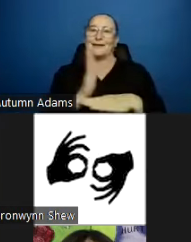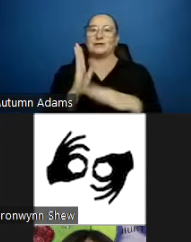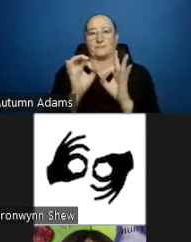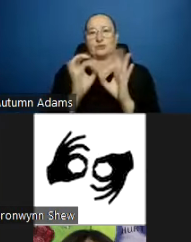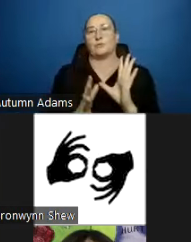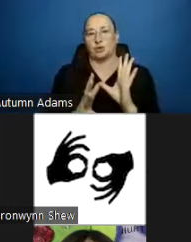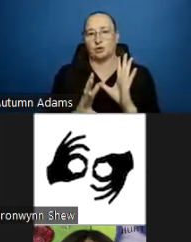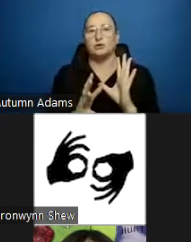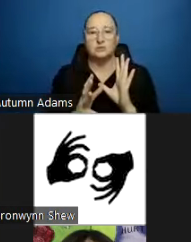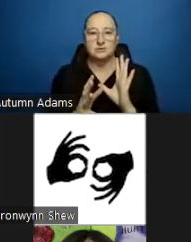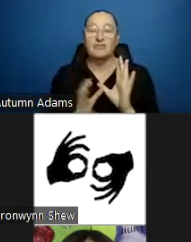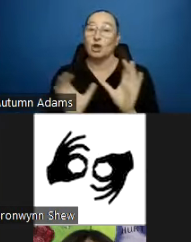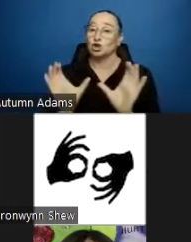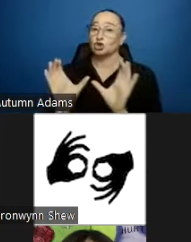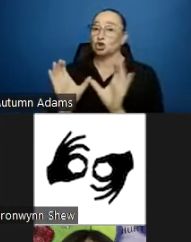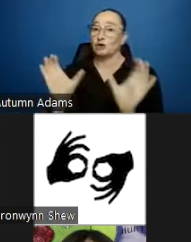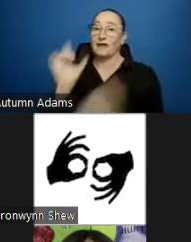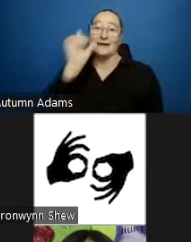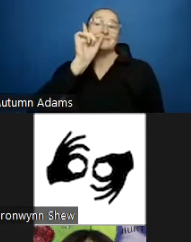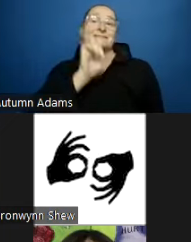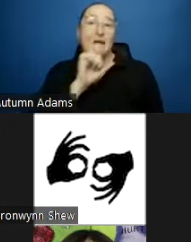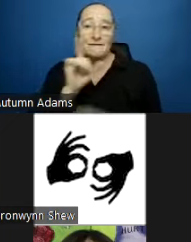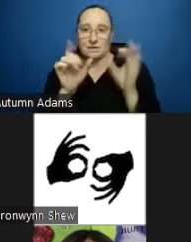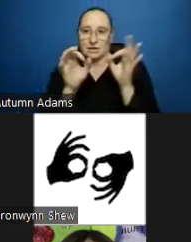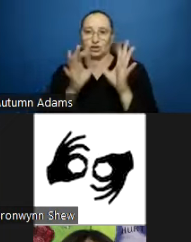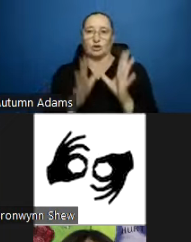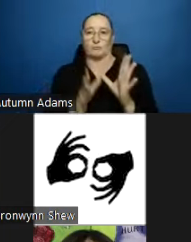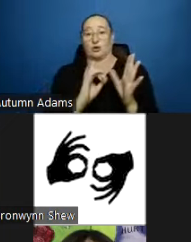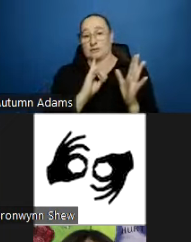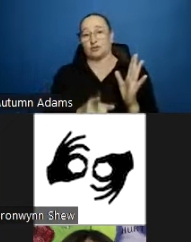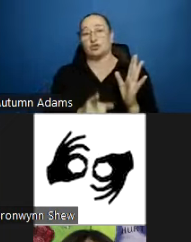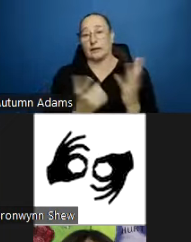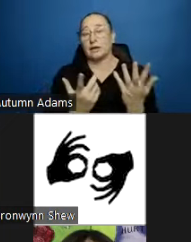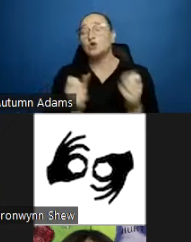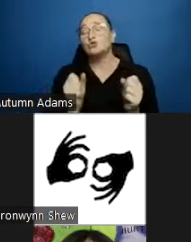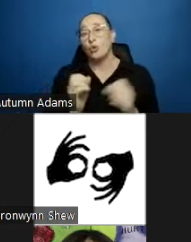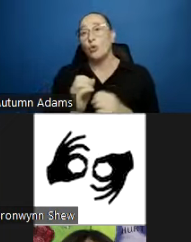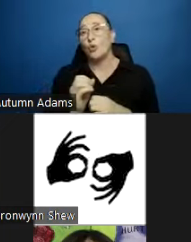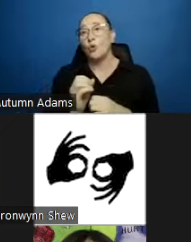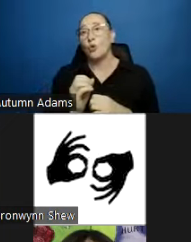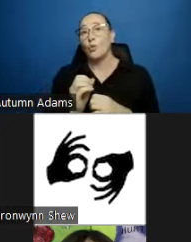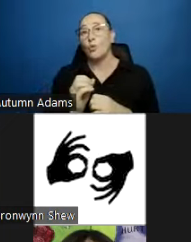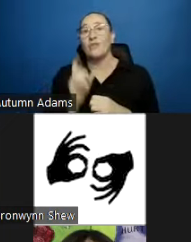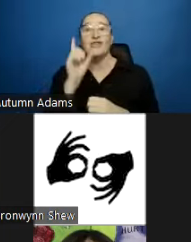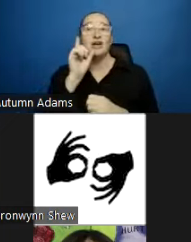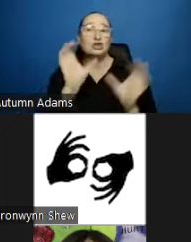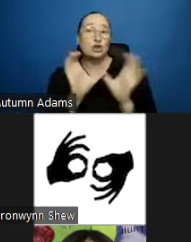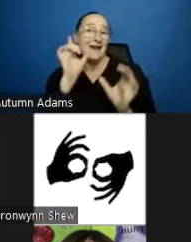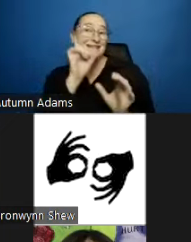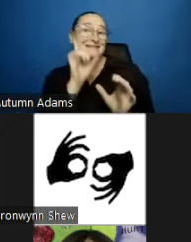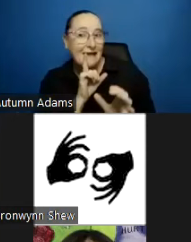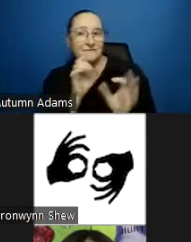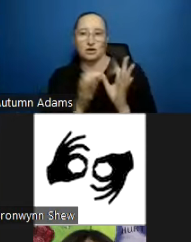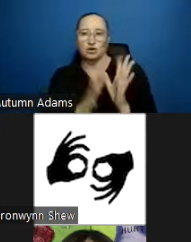There are certified deaf interpreters, actually. So what they do is they are